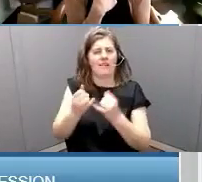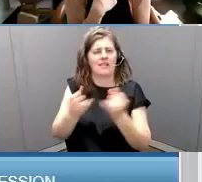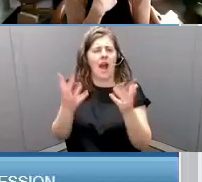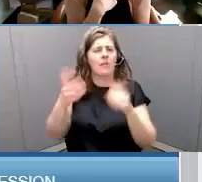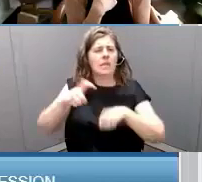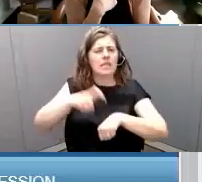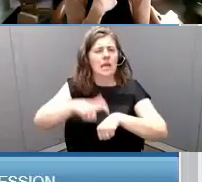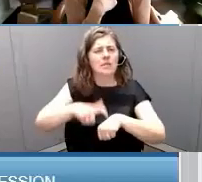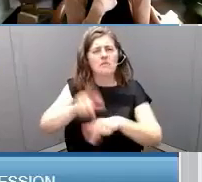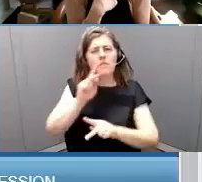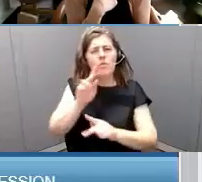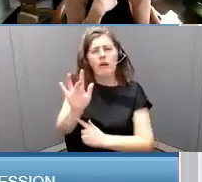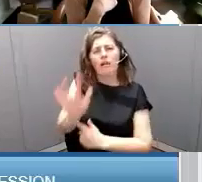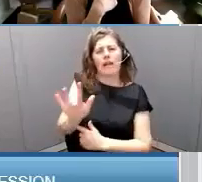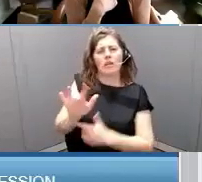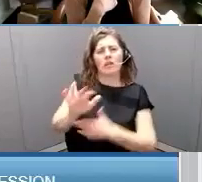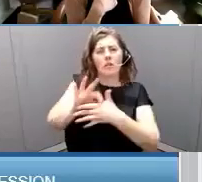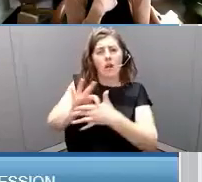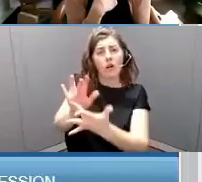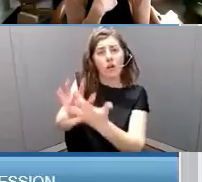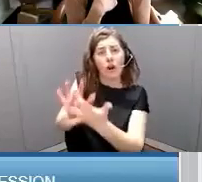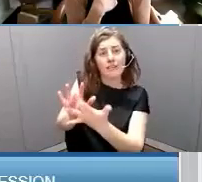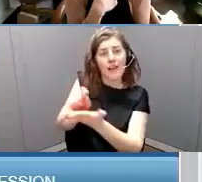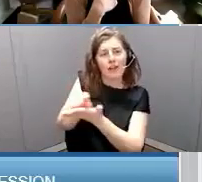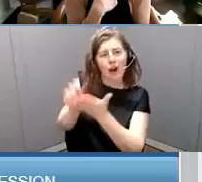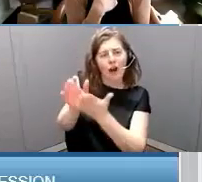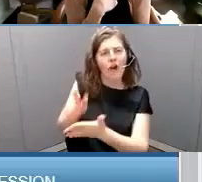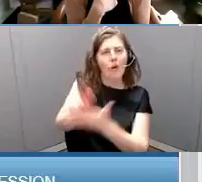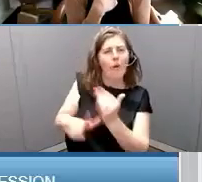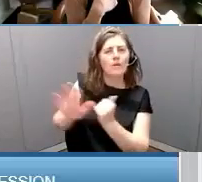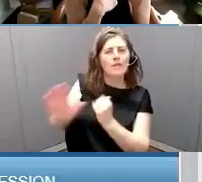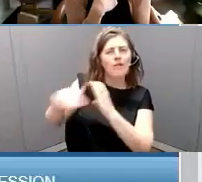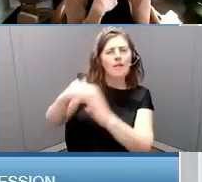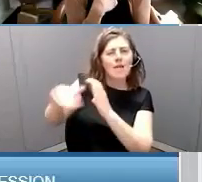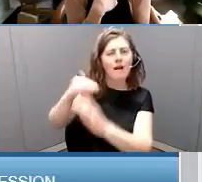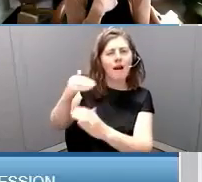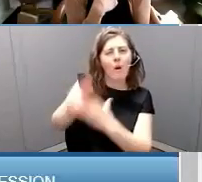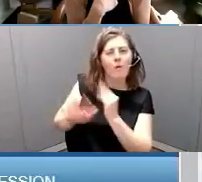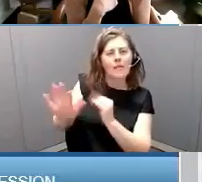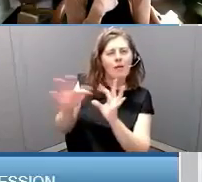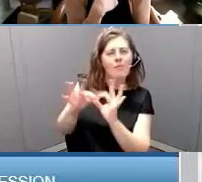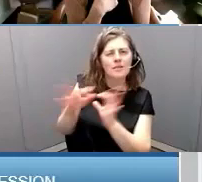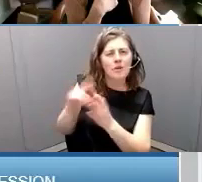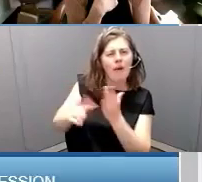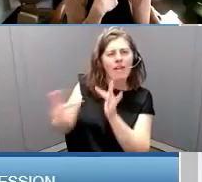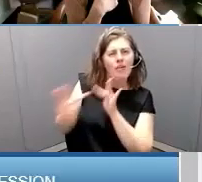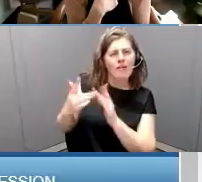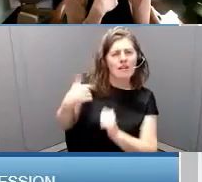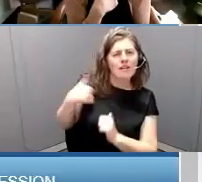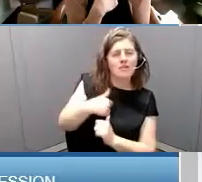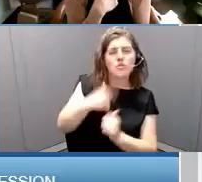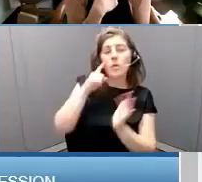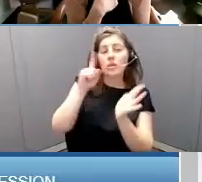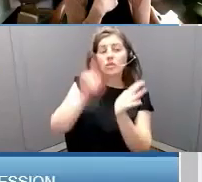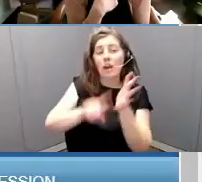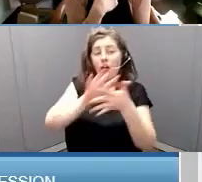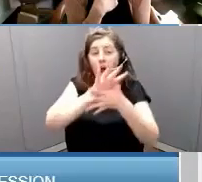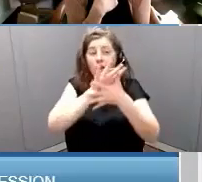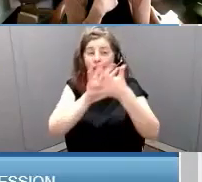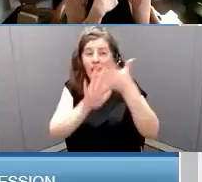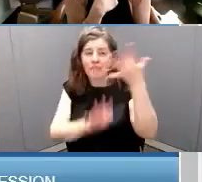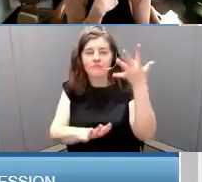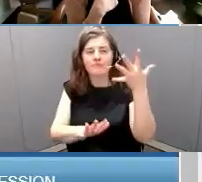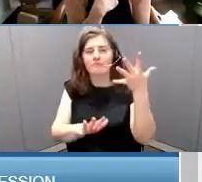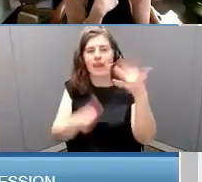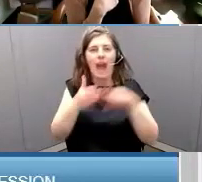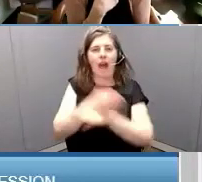times have people clicked on Contact Author, what was their email, and what was their message. So you can check all of this out retroactively.